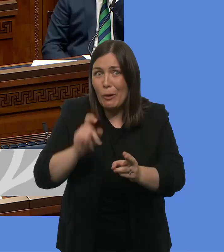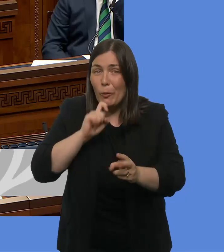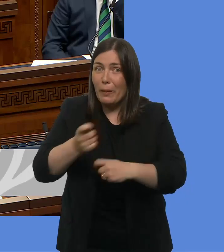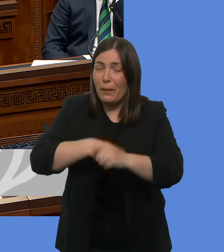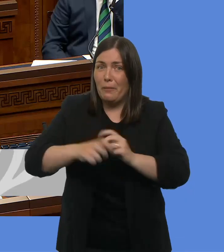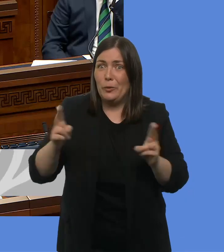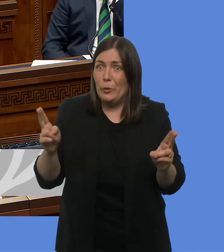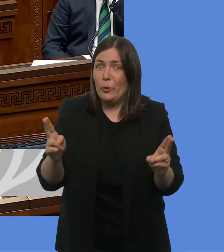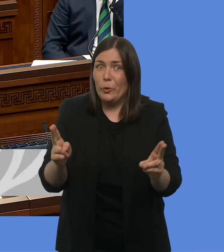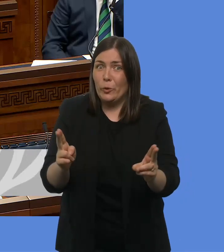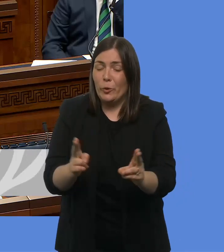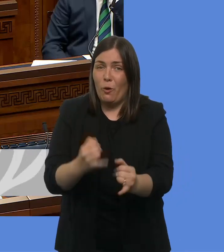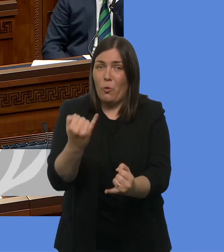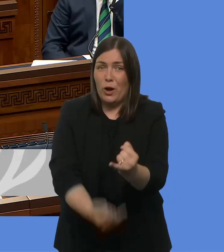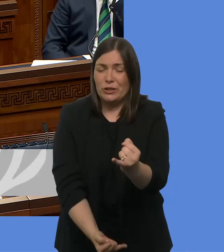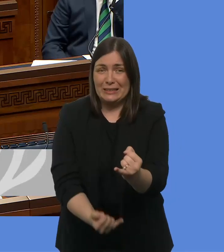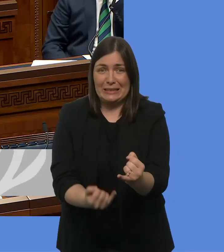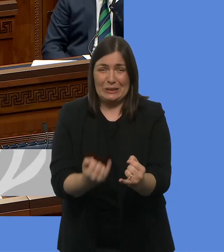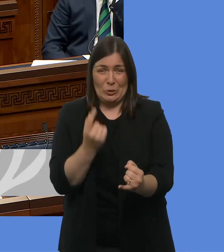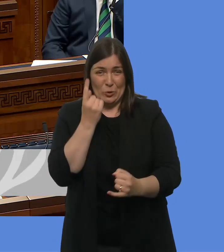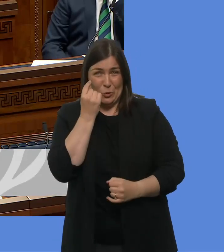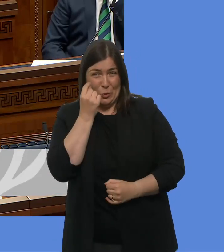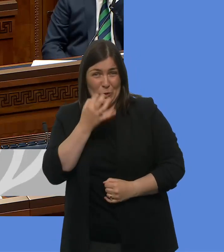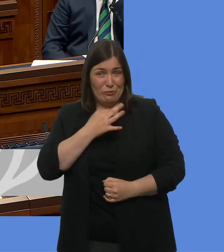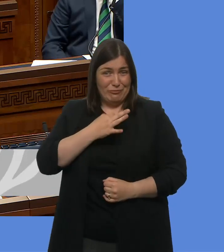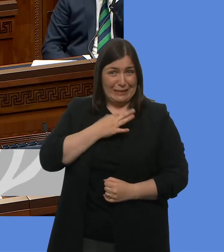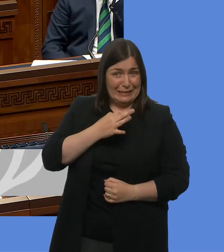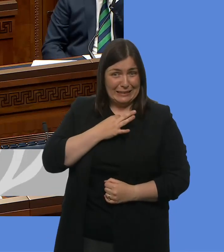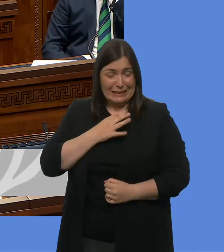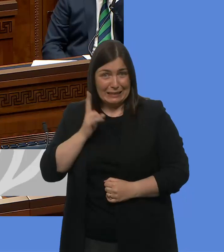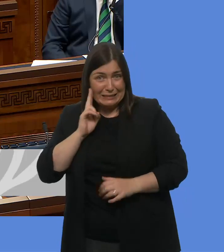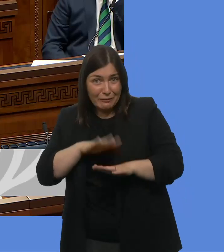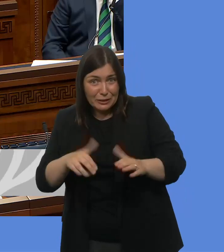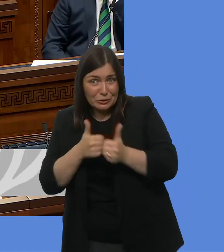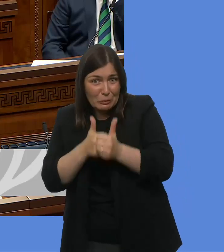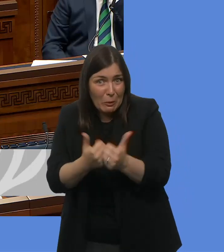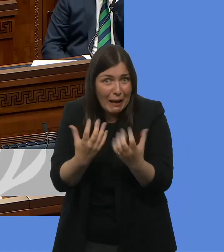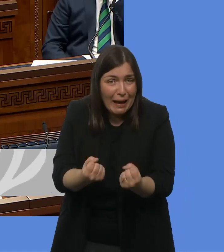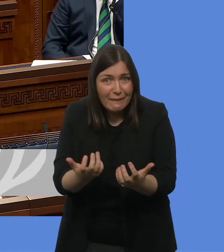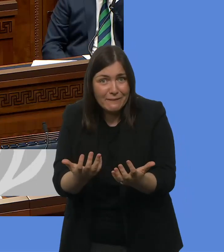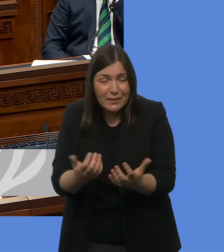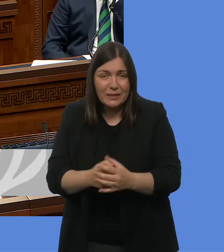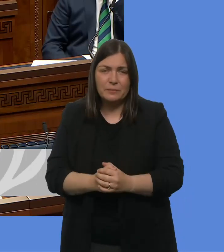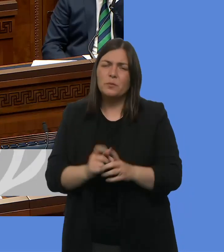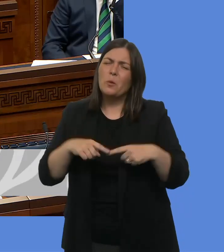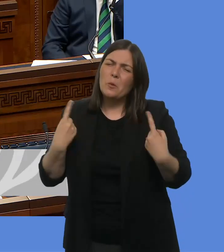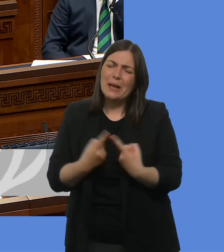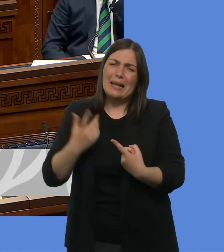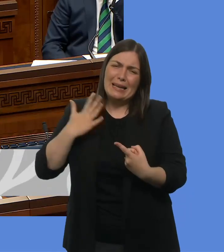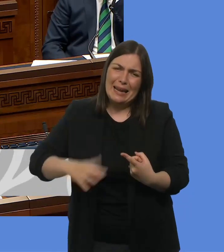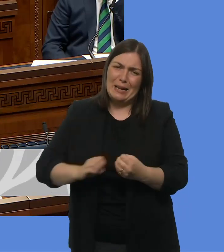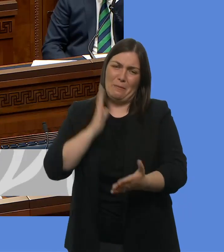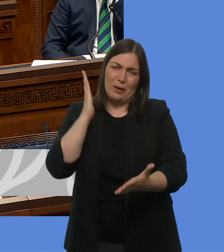available for deaf children. Investing in more teachers of the deaf is not just a matter of ensuring educational equity, it's a